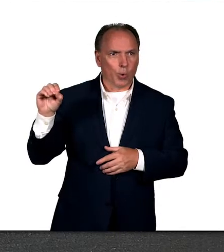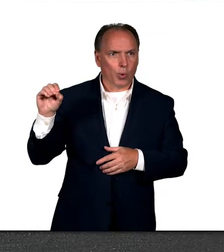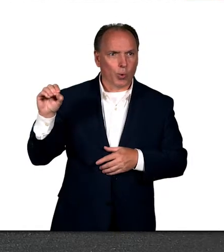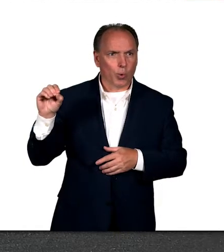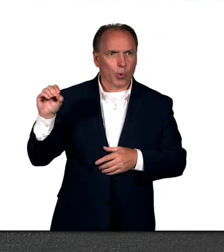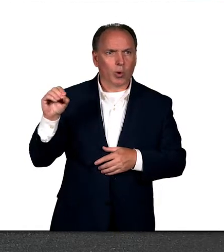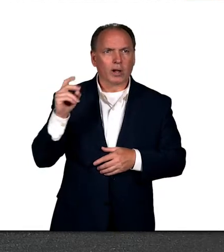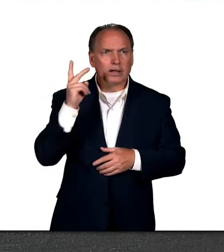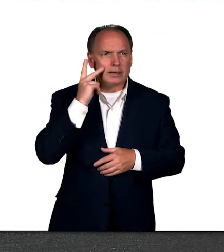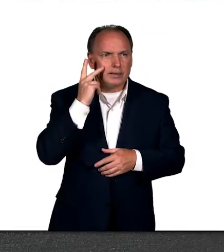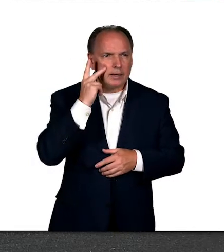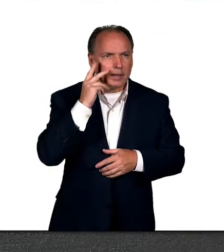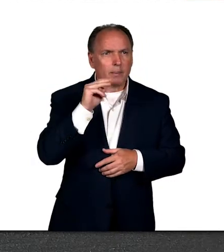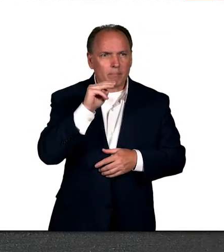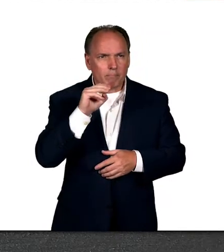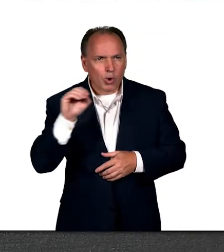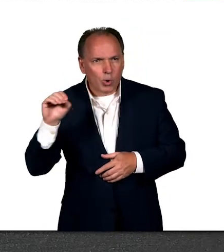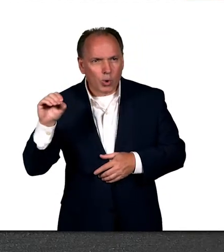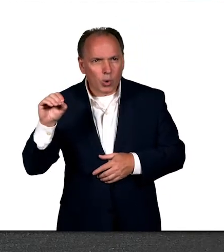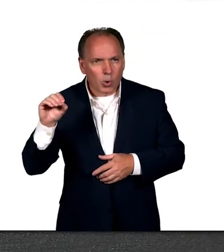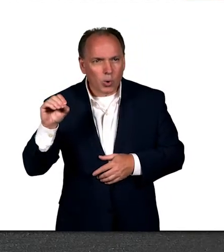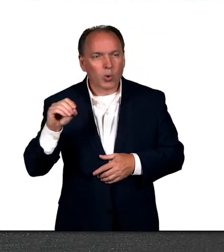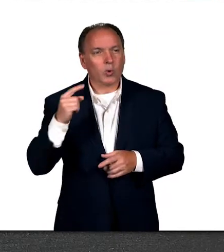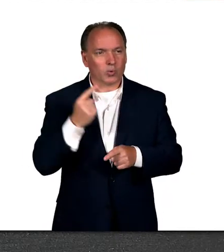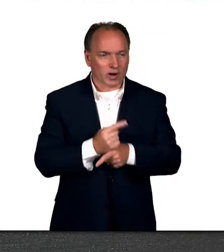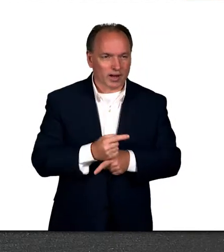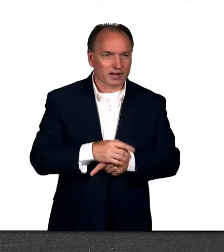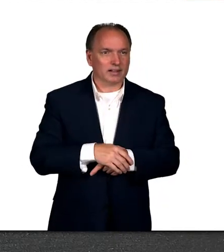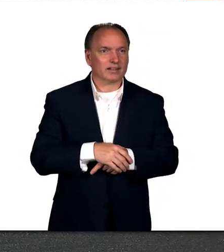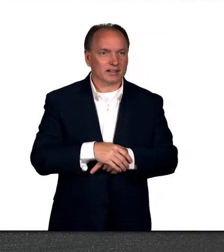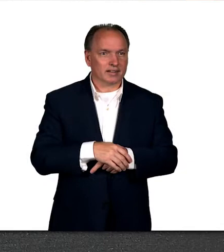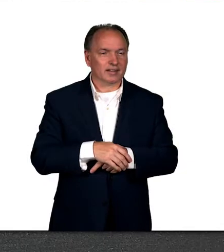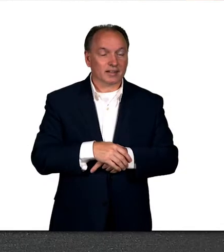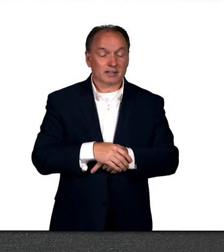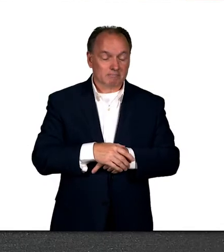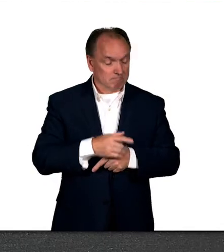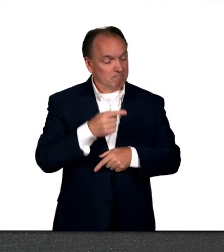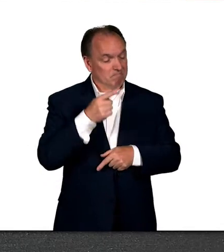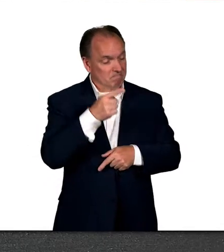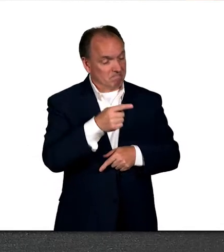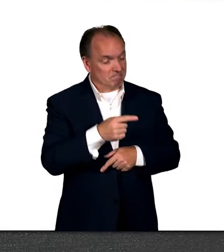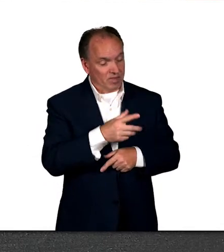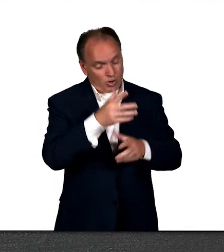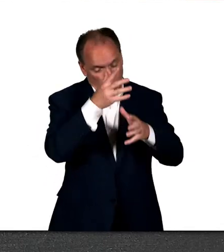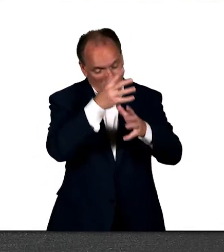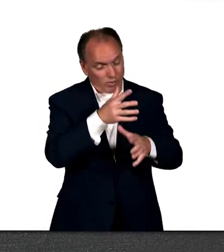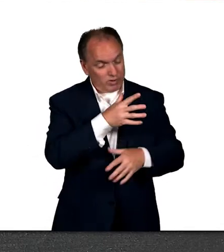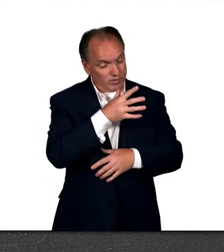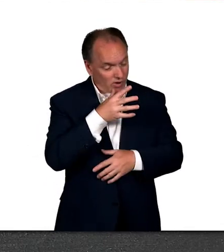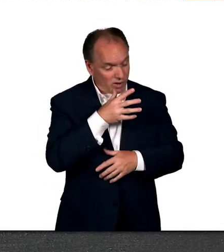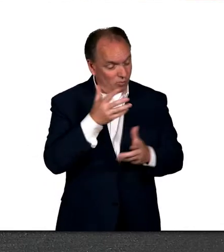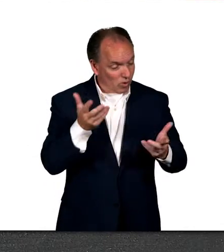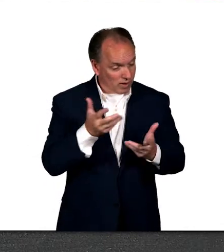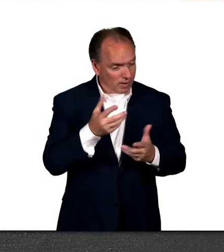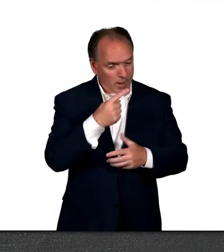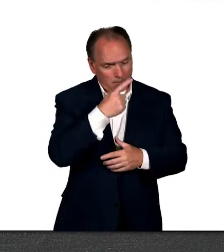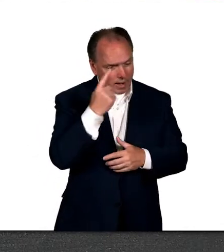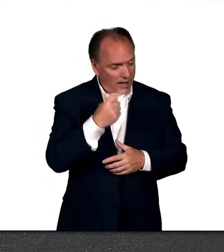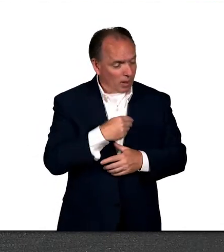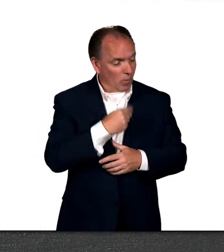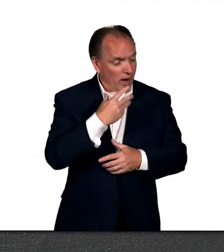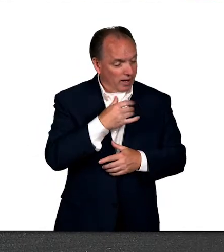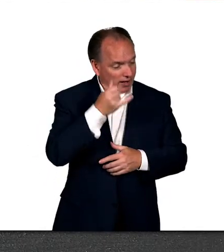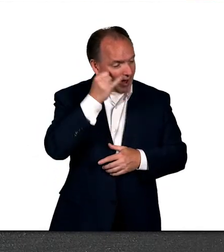Moo. Let's see if I can see it here. Moo. Moo. Down on Grandpa's farm there is a black